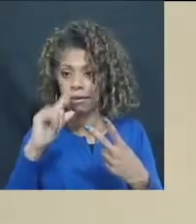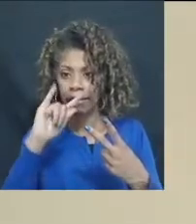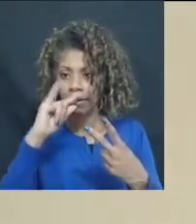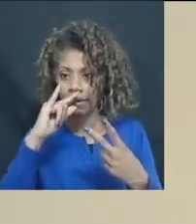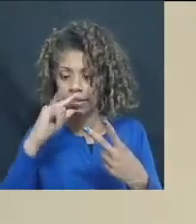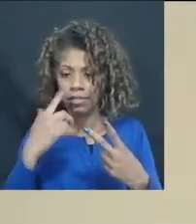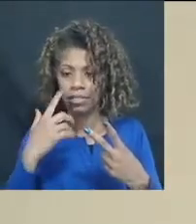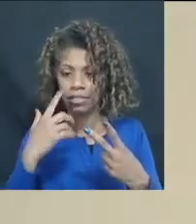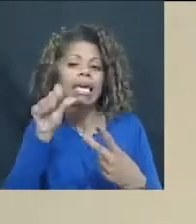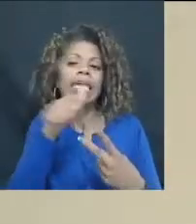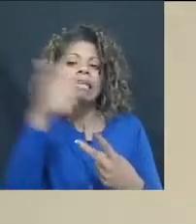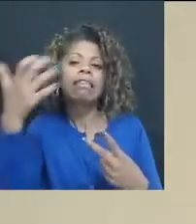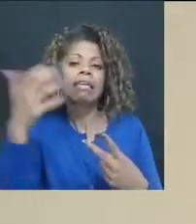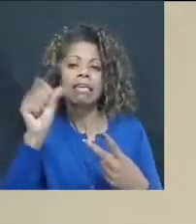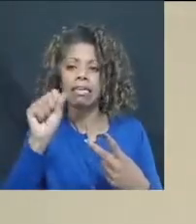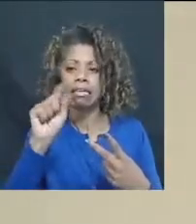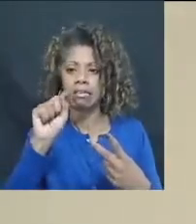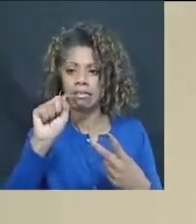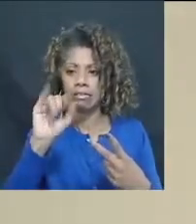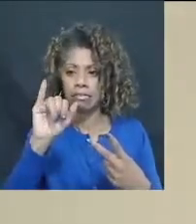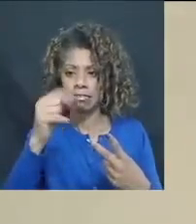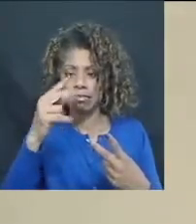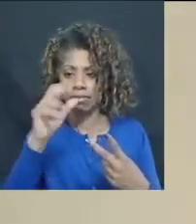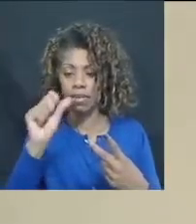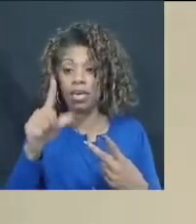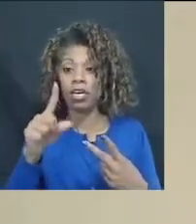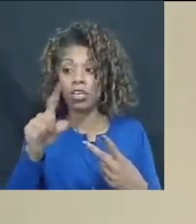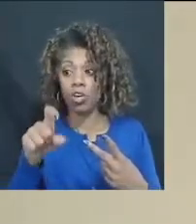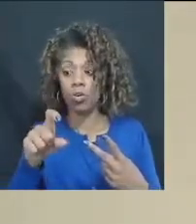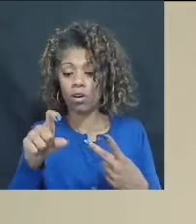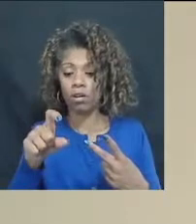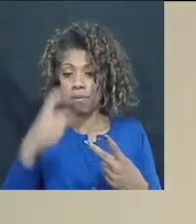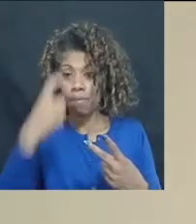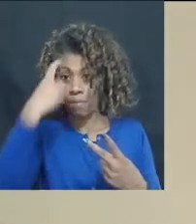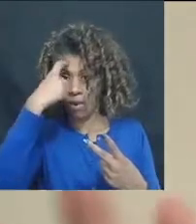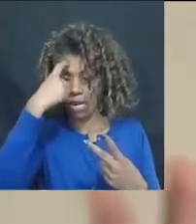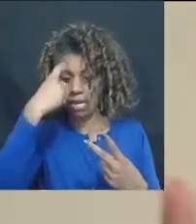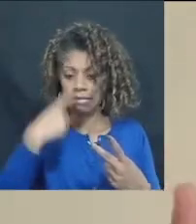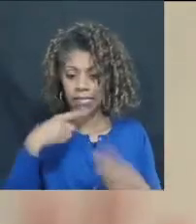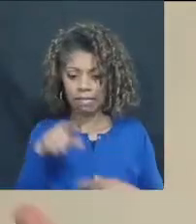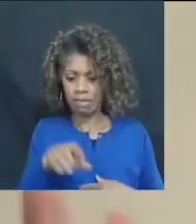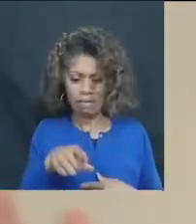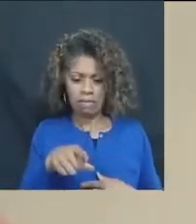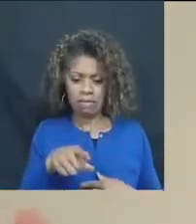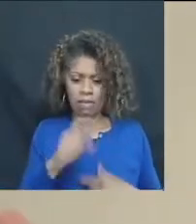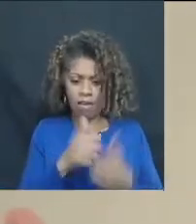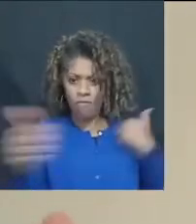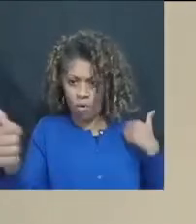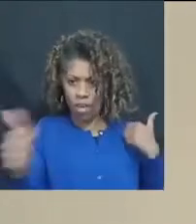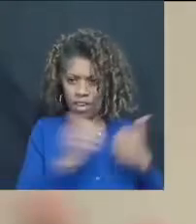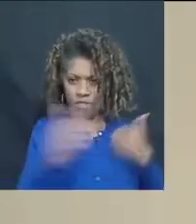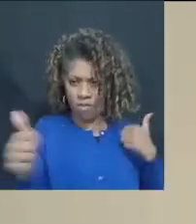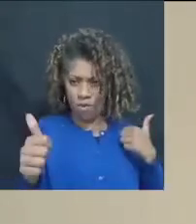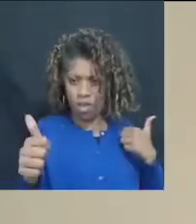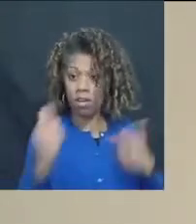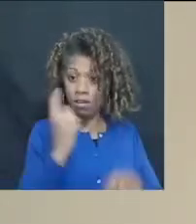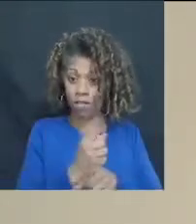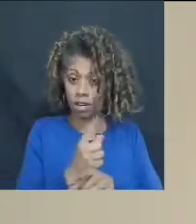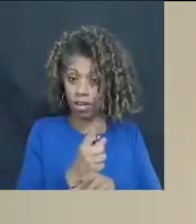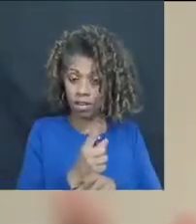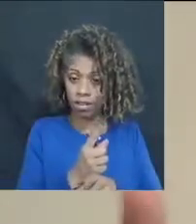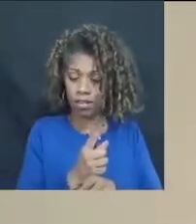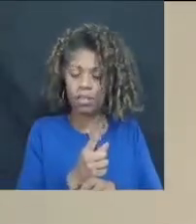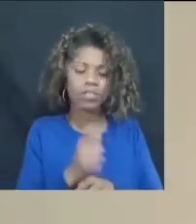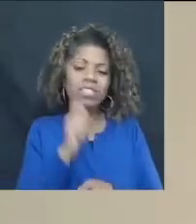are hardwired to want to avoid it. This is on a cognitive, subconscious level. It has nothing to do with whether or not you believe yourself to be prejudiced or any of those kinds of